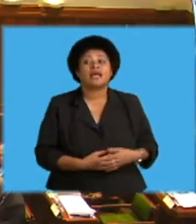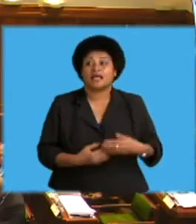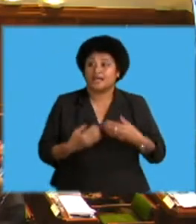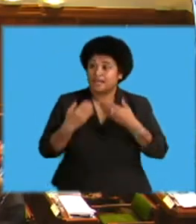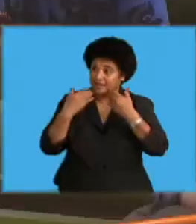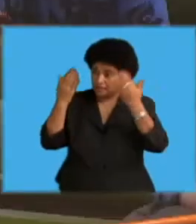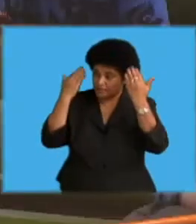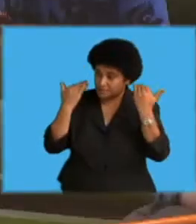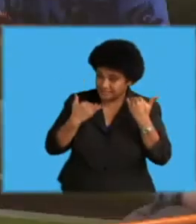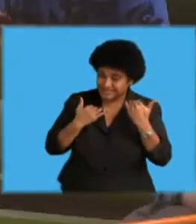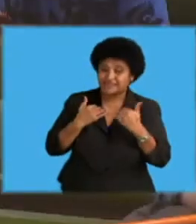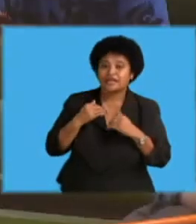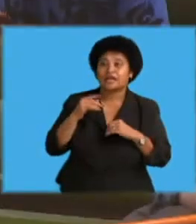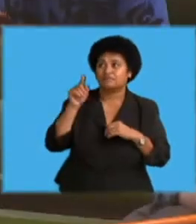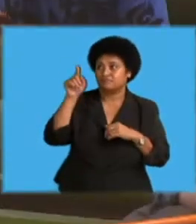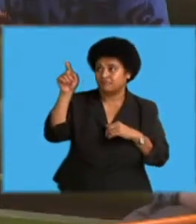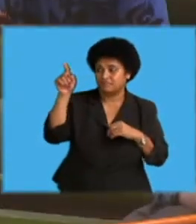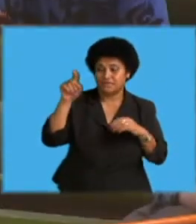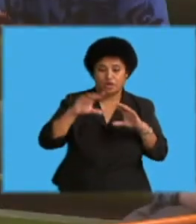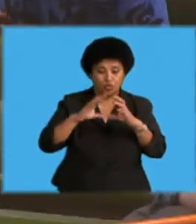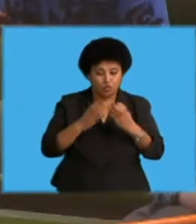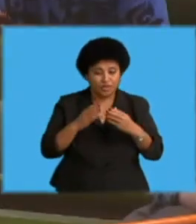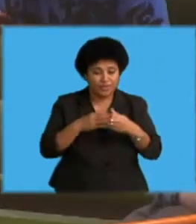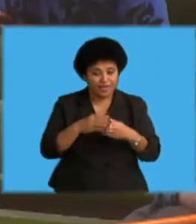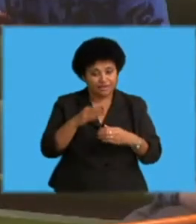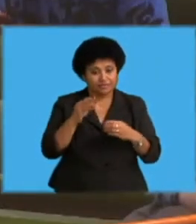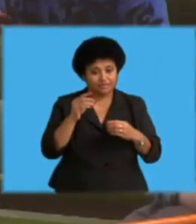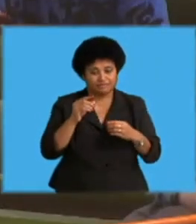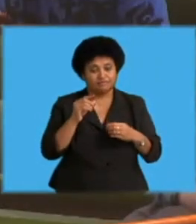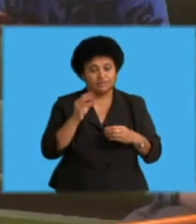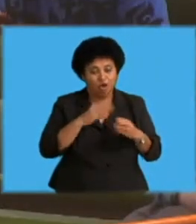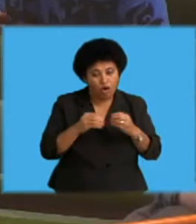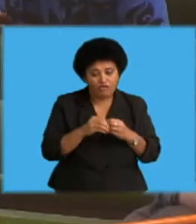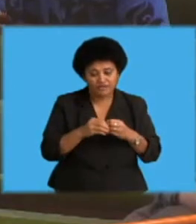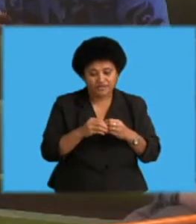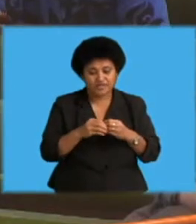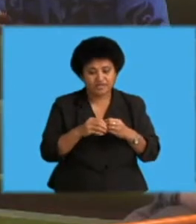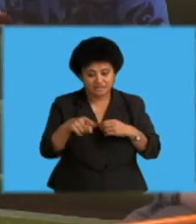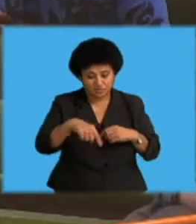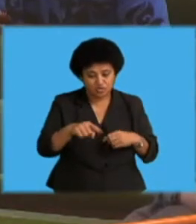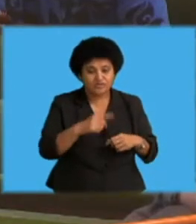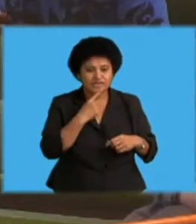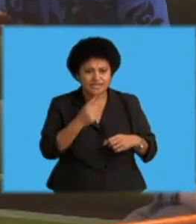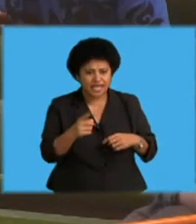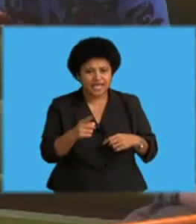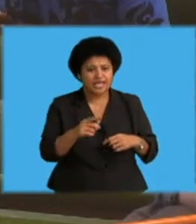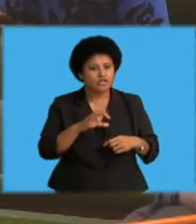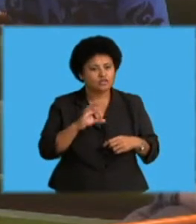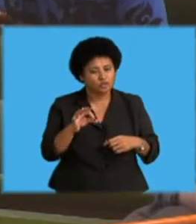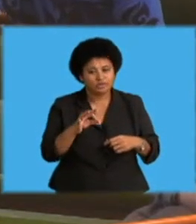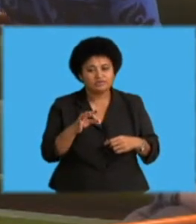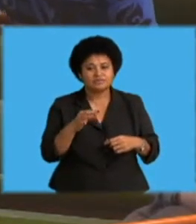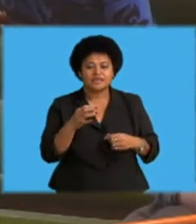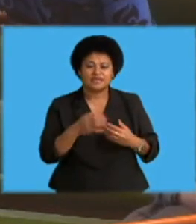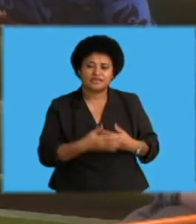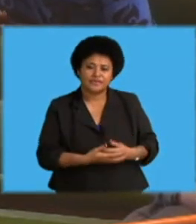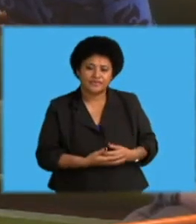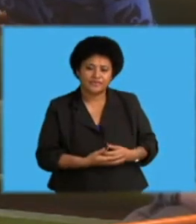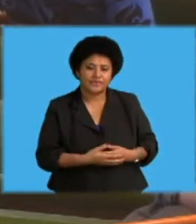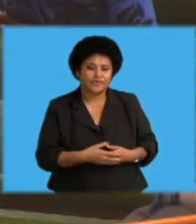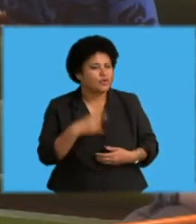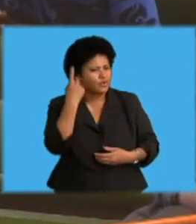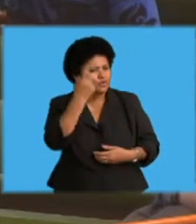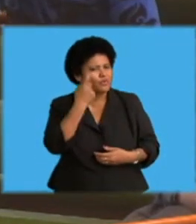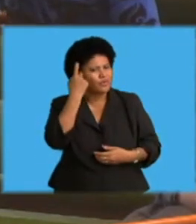the World Bank office in Suva, there is nothing to be alarmed about this $5 billion.